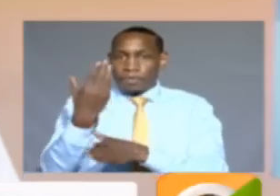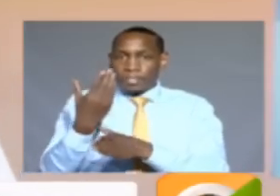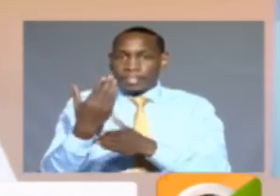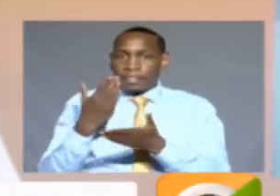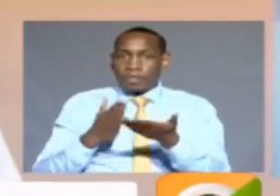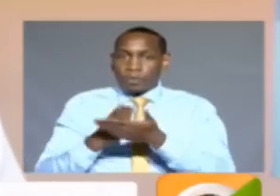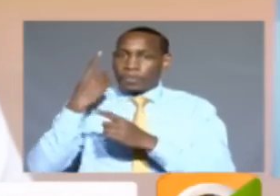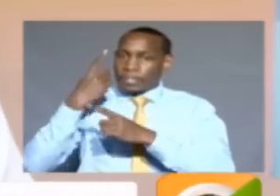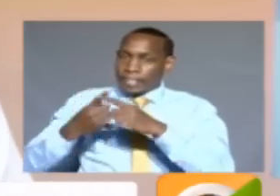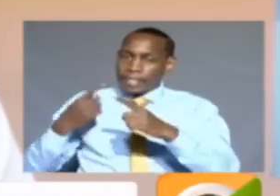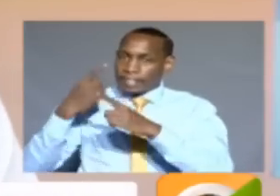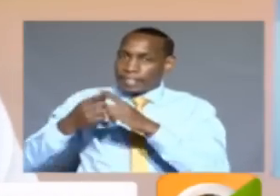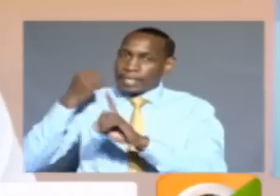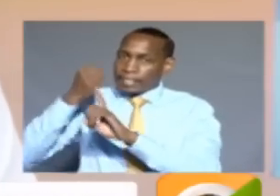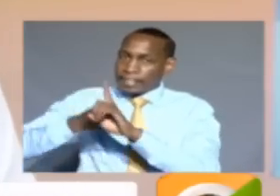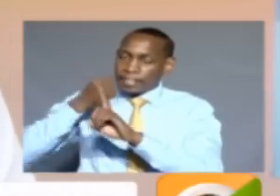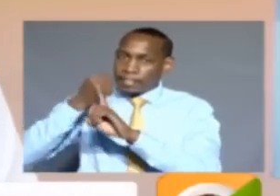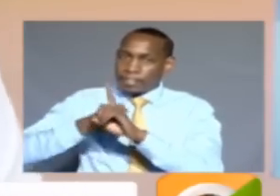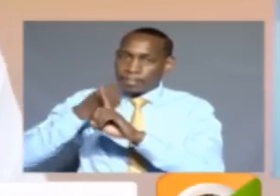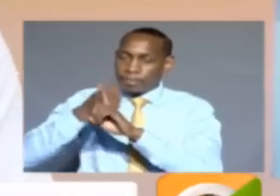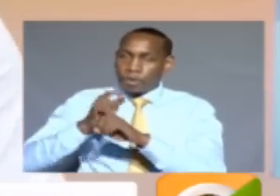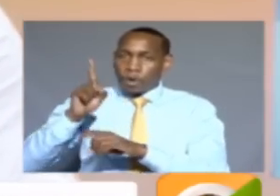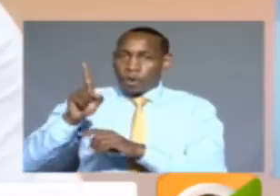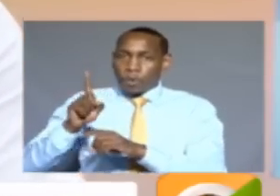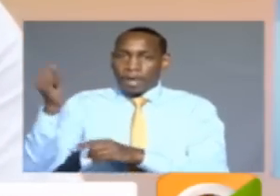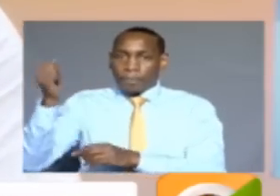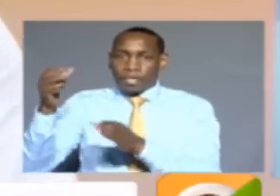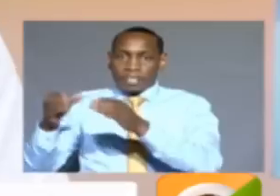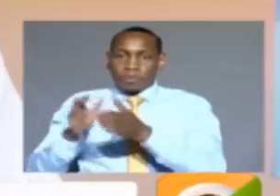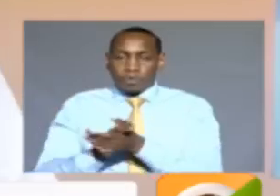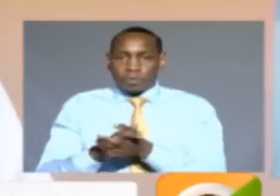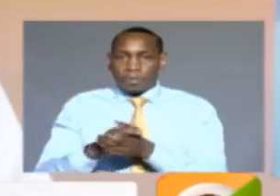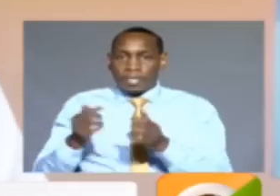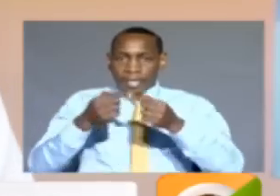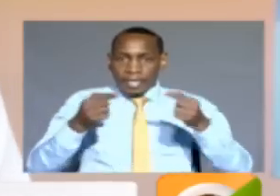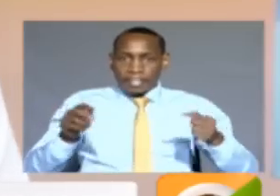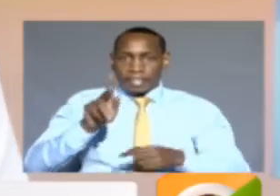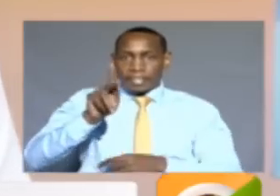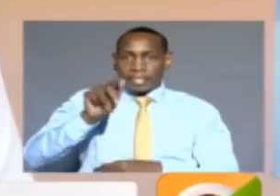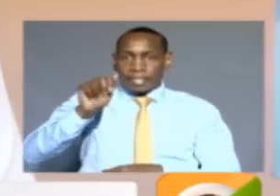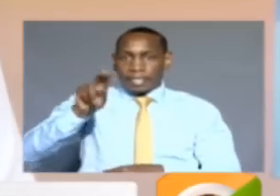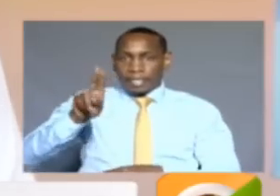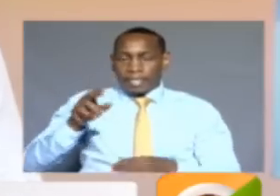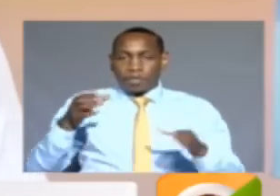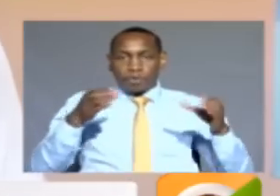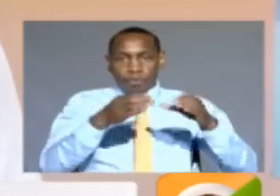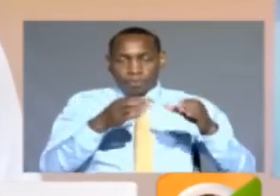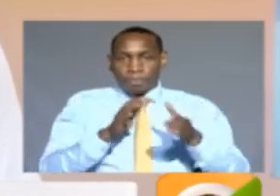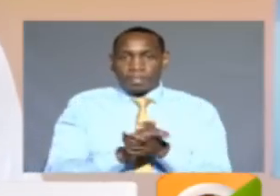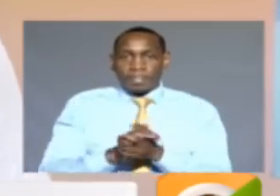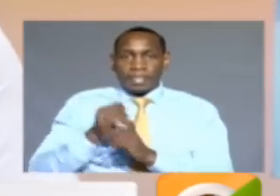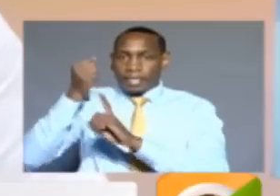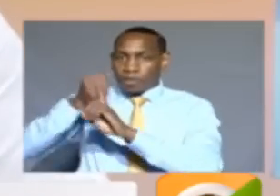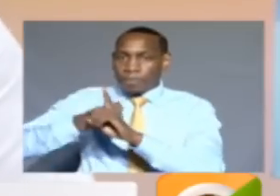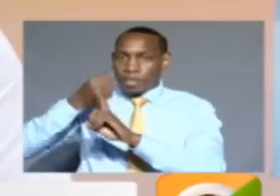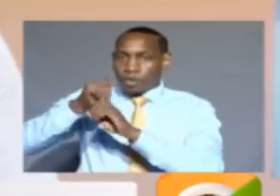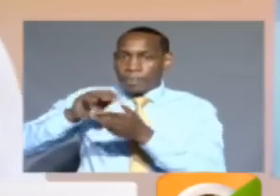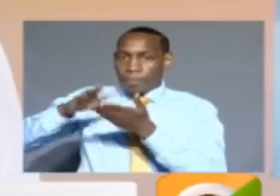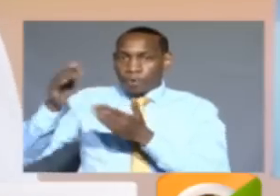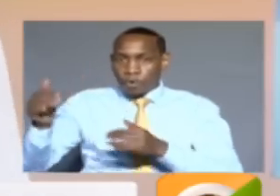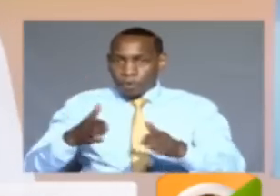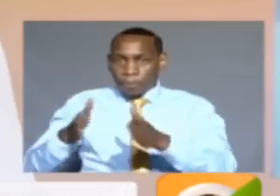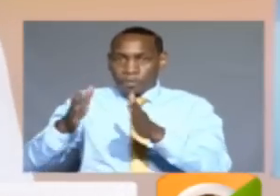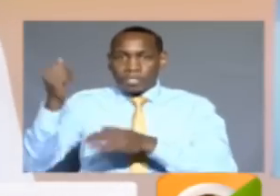of fighting a single party system, fighting the KANU regime, fighting for more space. And you